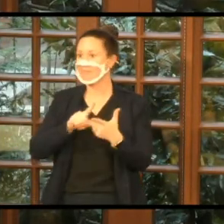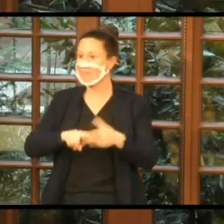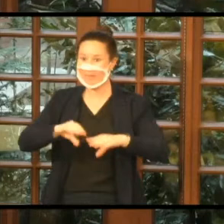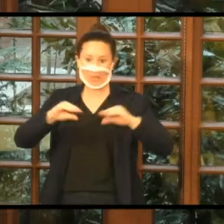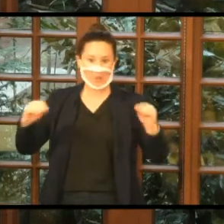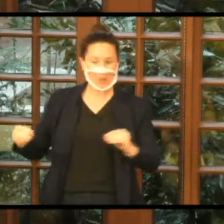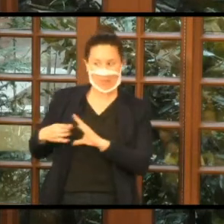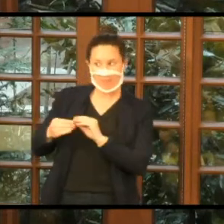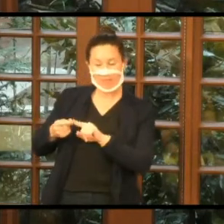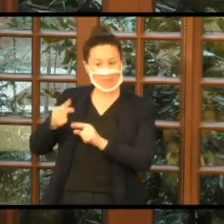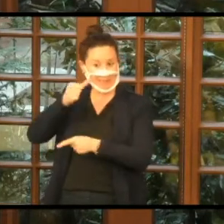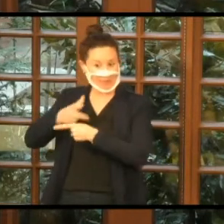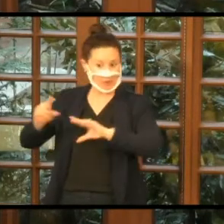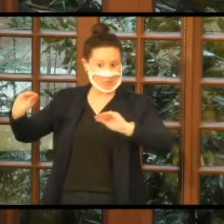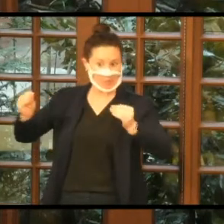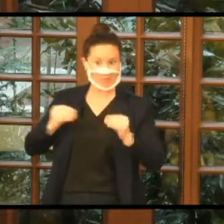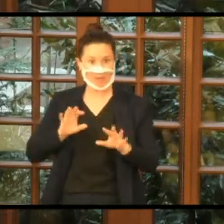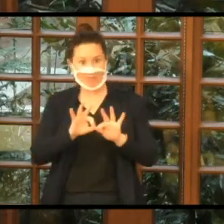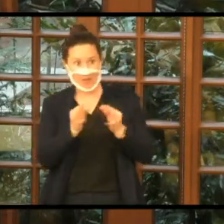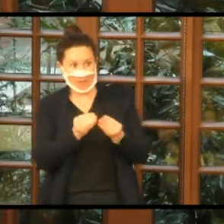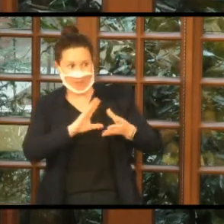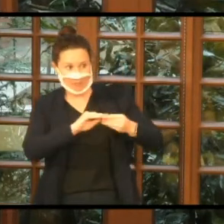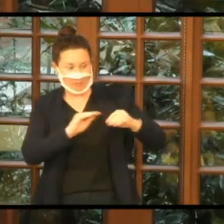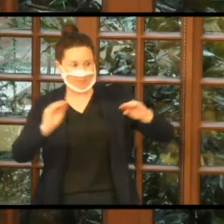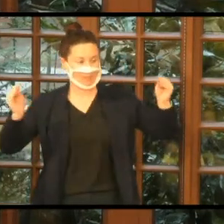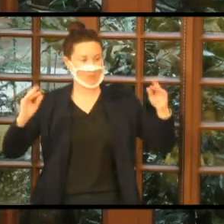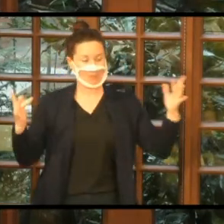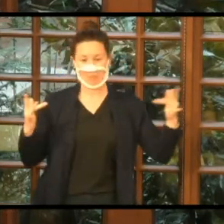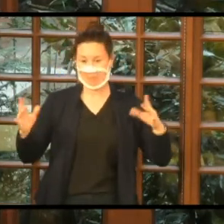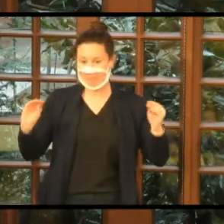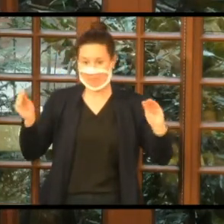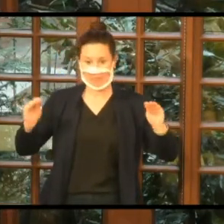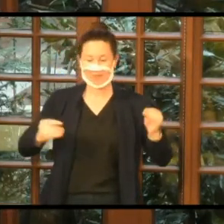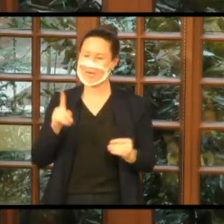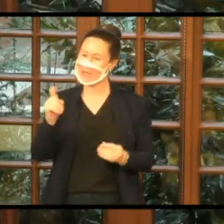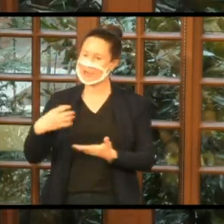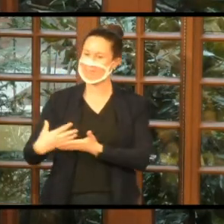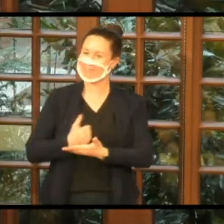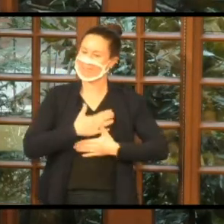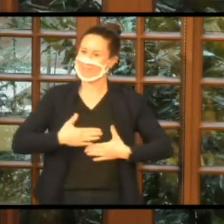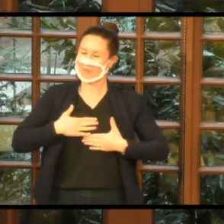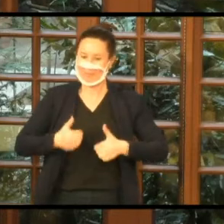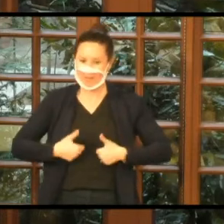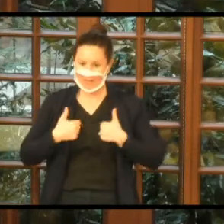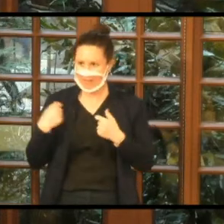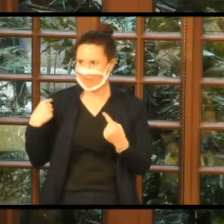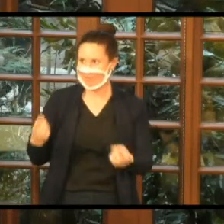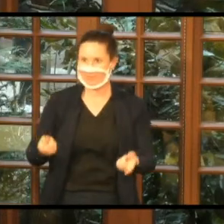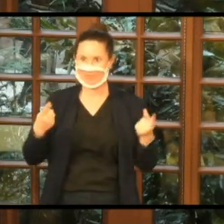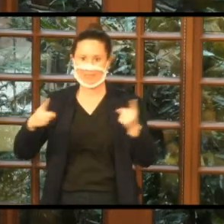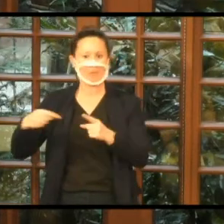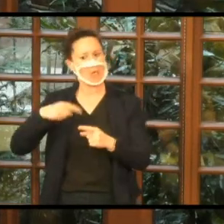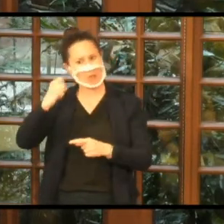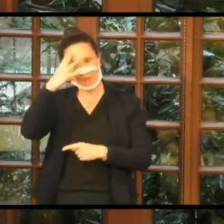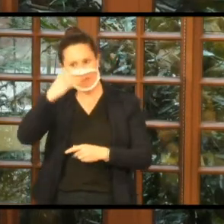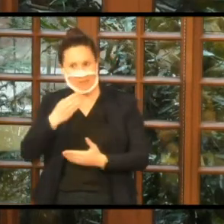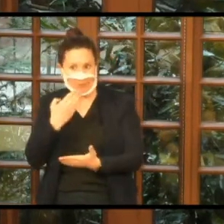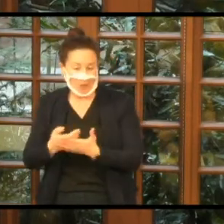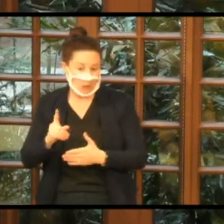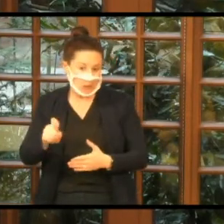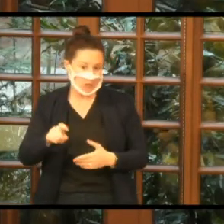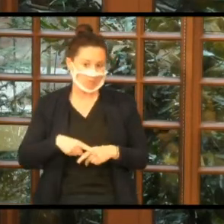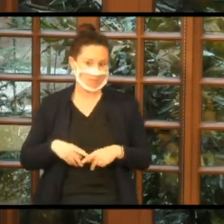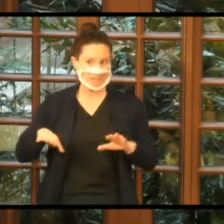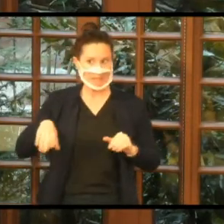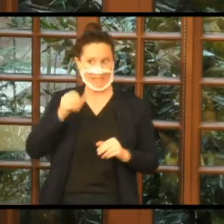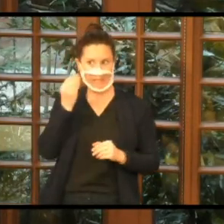from my sister, no word from my surviving family. I should relish the shape my life has taken. I should sleep soundly. I haven't